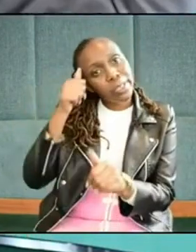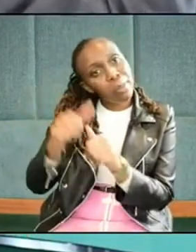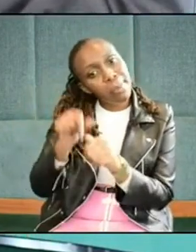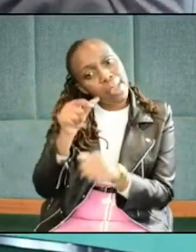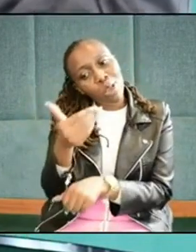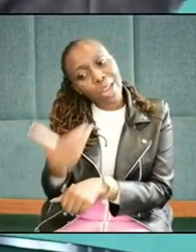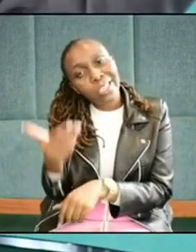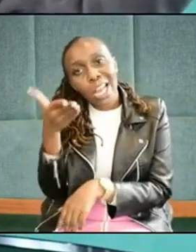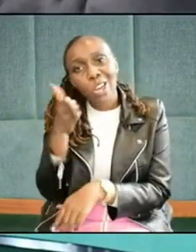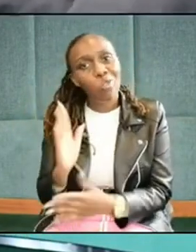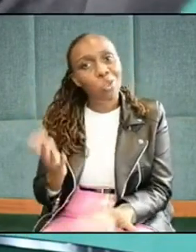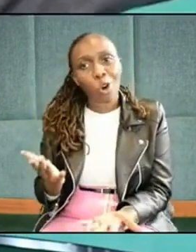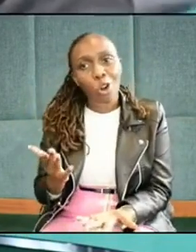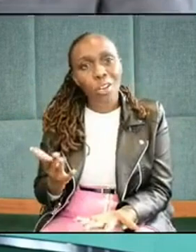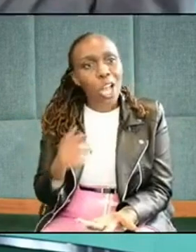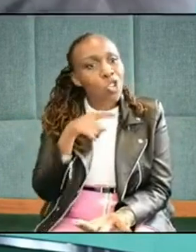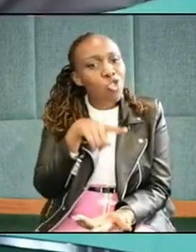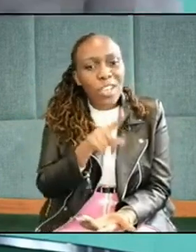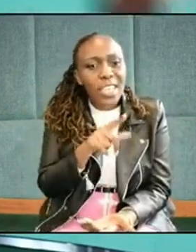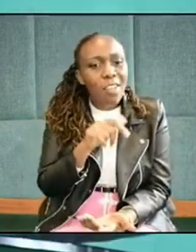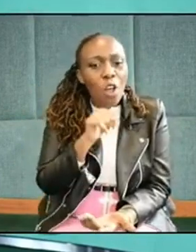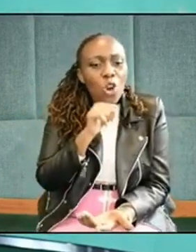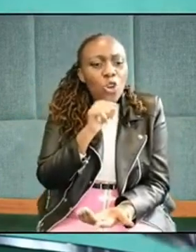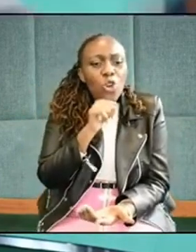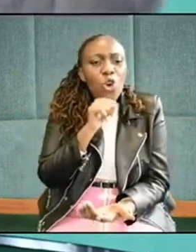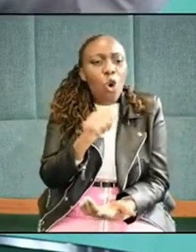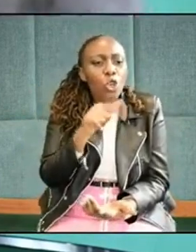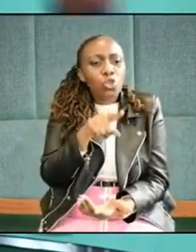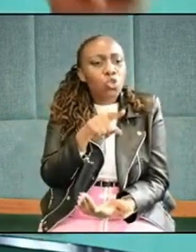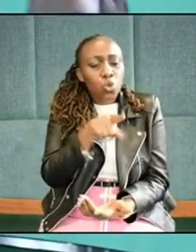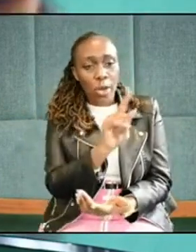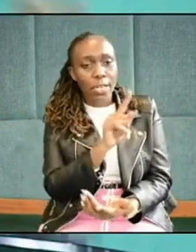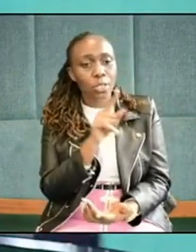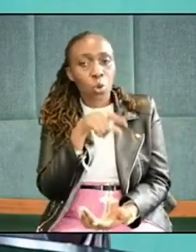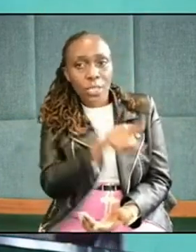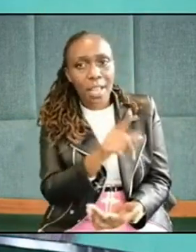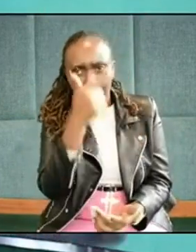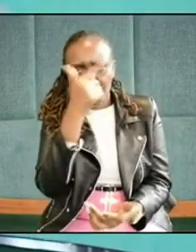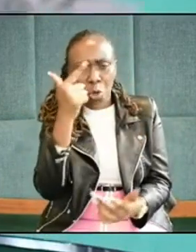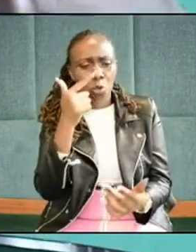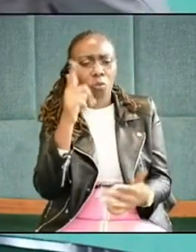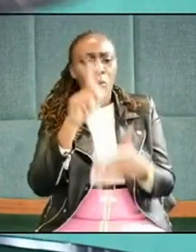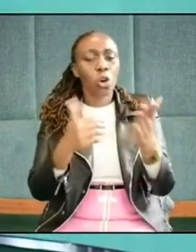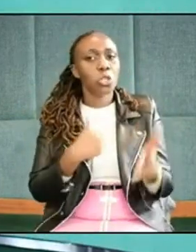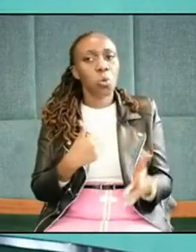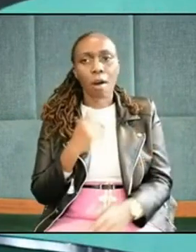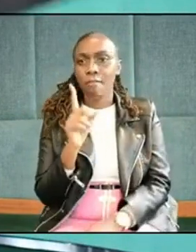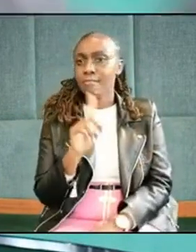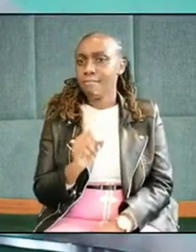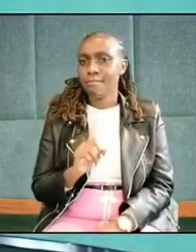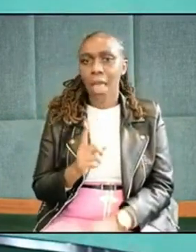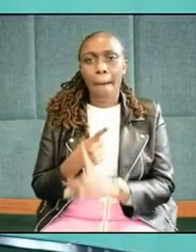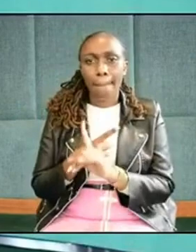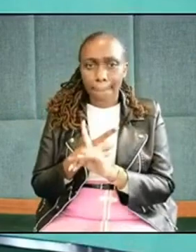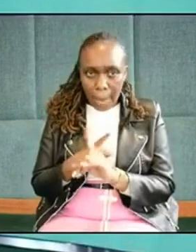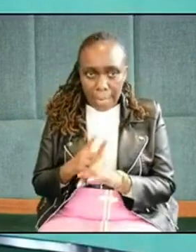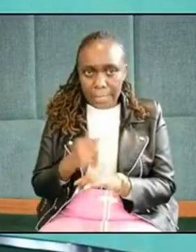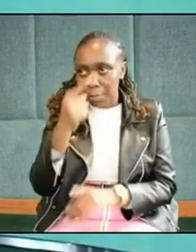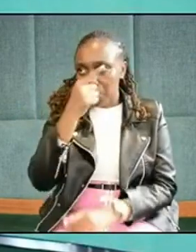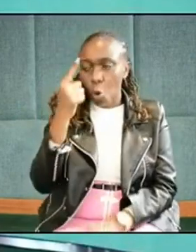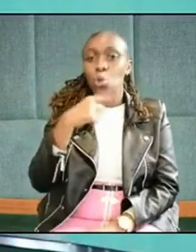You are not what you are because of what you have, but you are what you are because of whose you